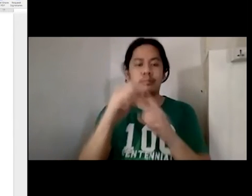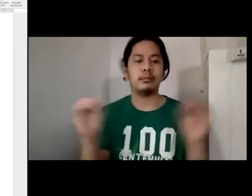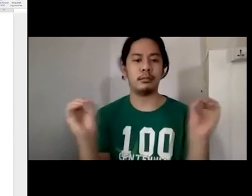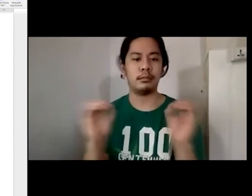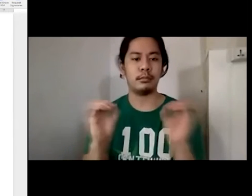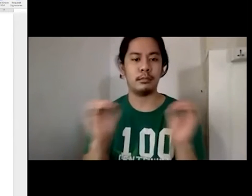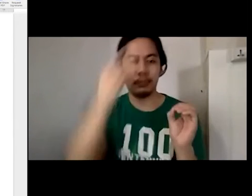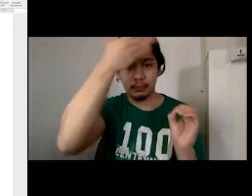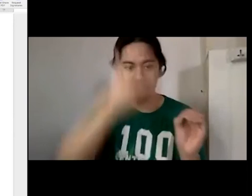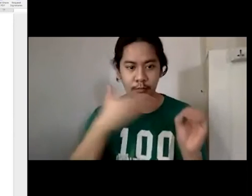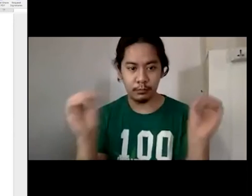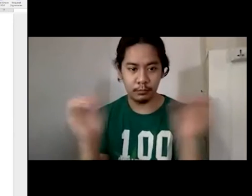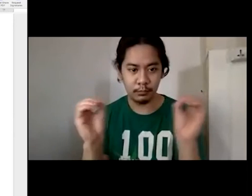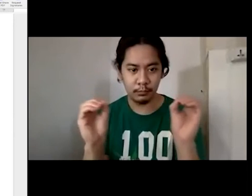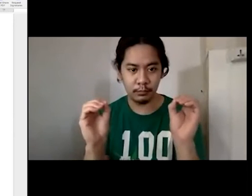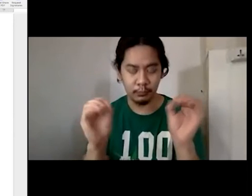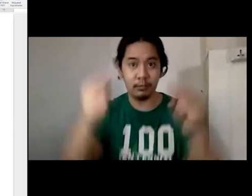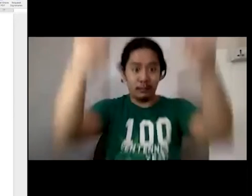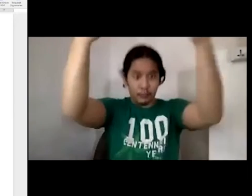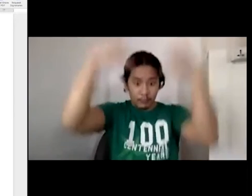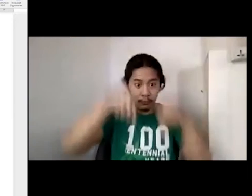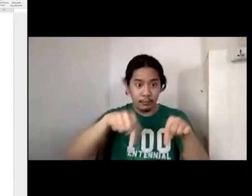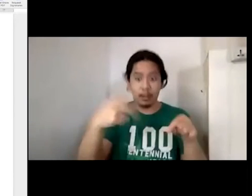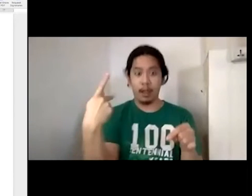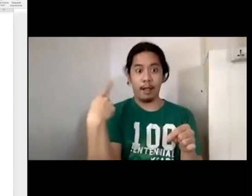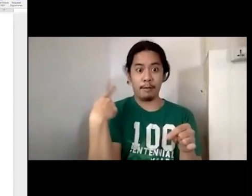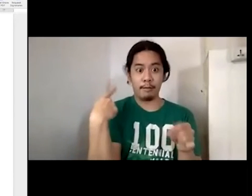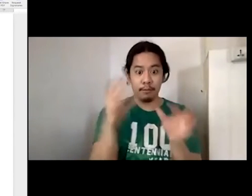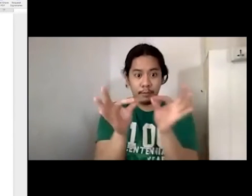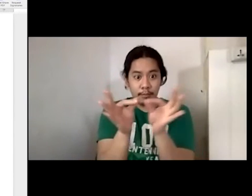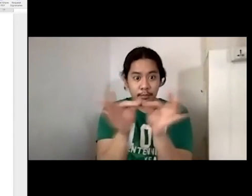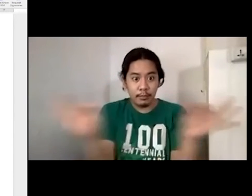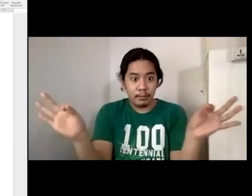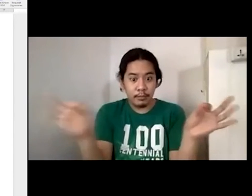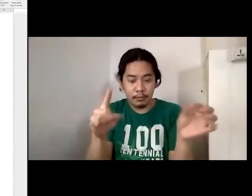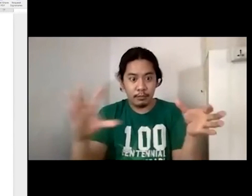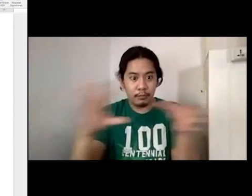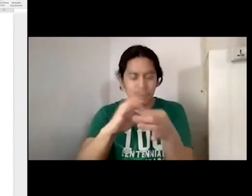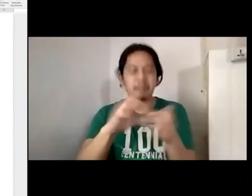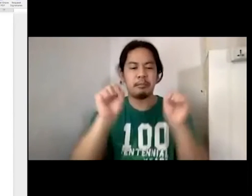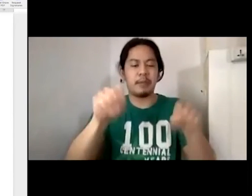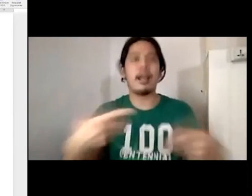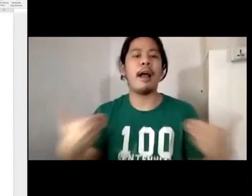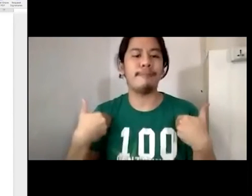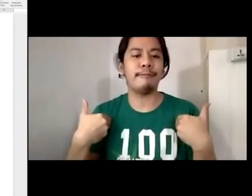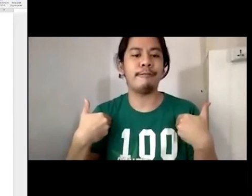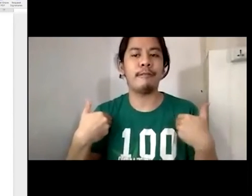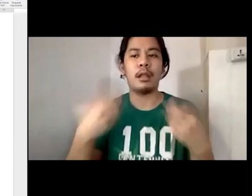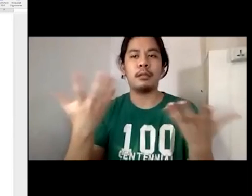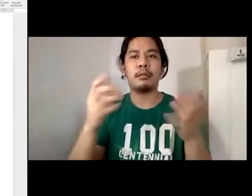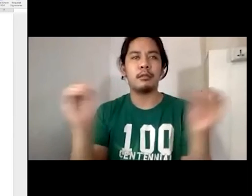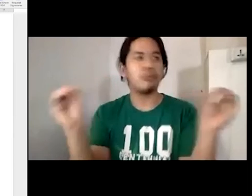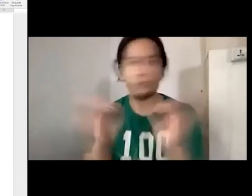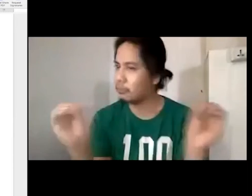there's no facial expression, right? But now, when you put it into